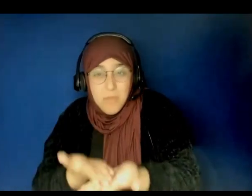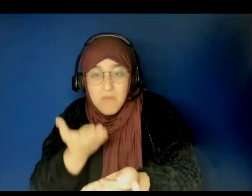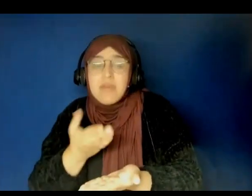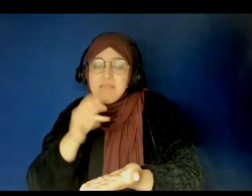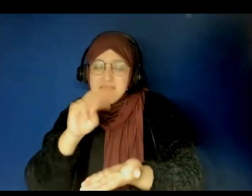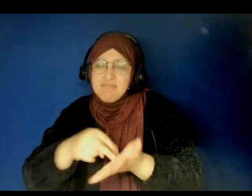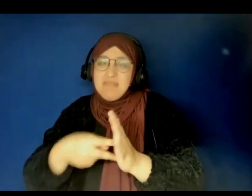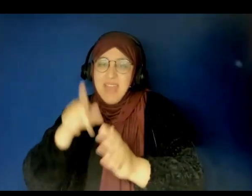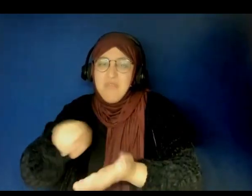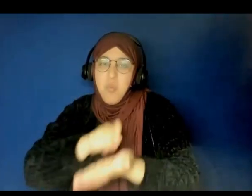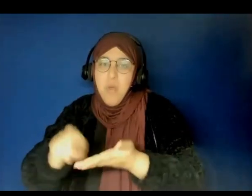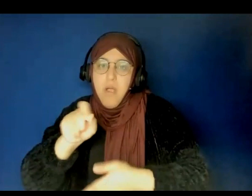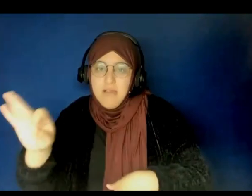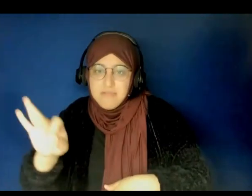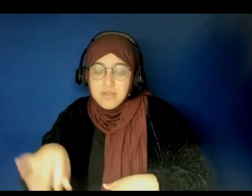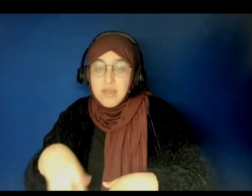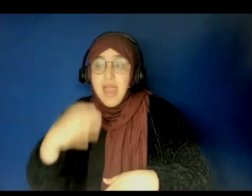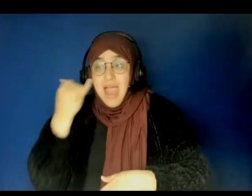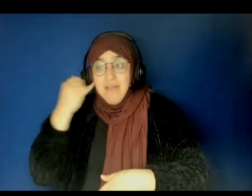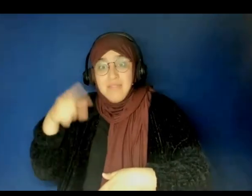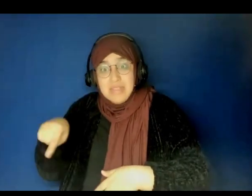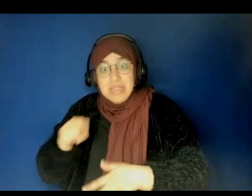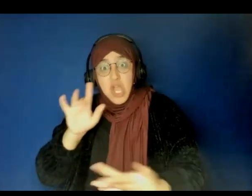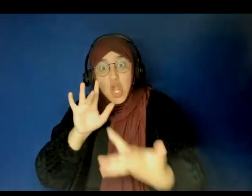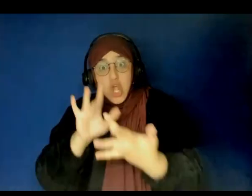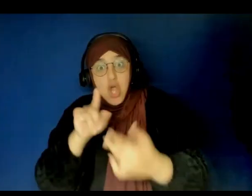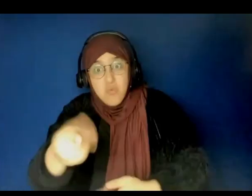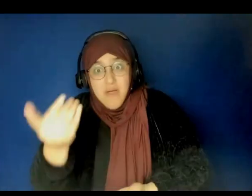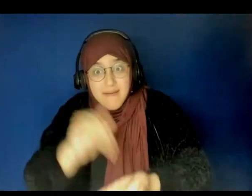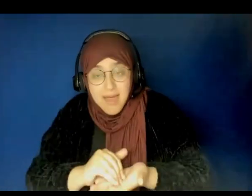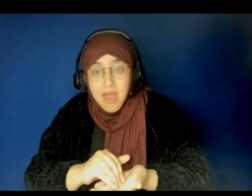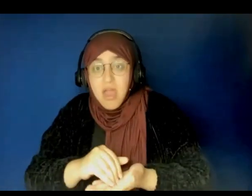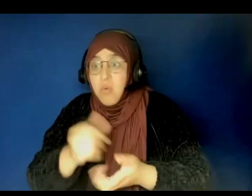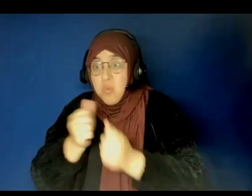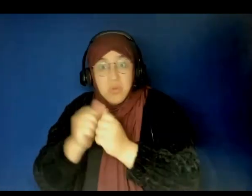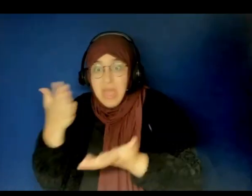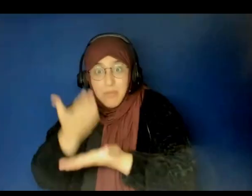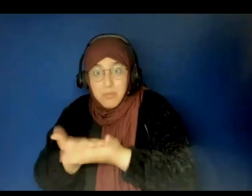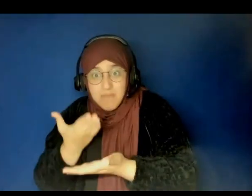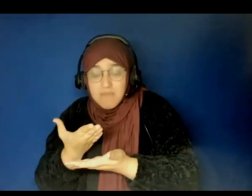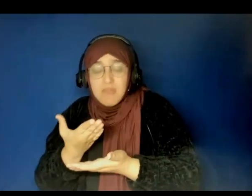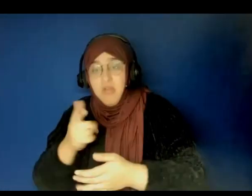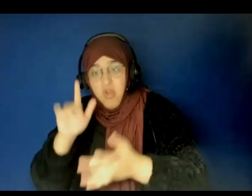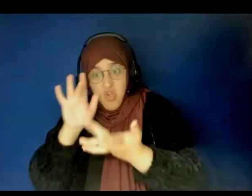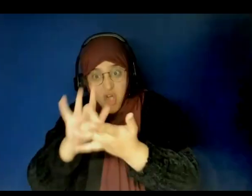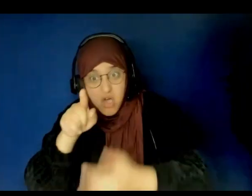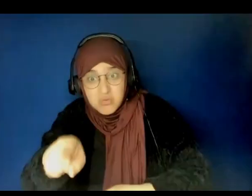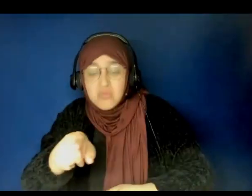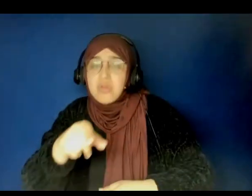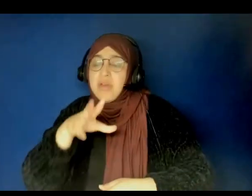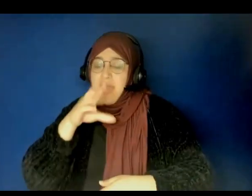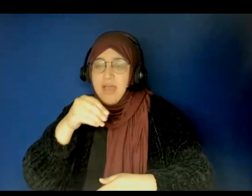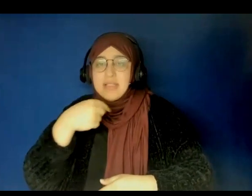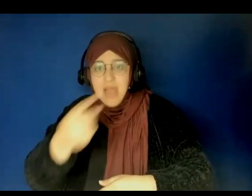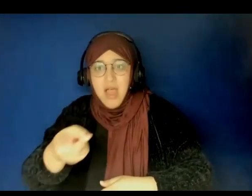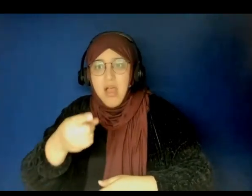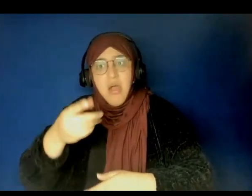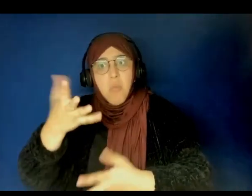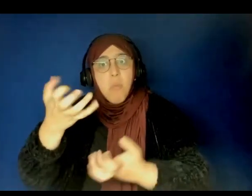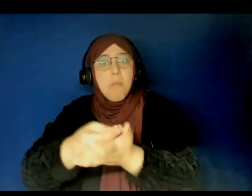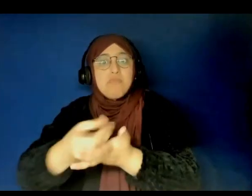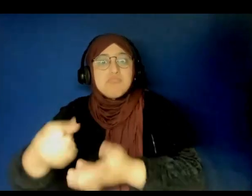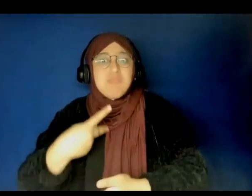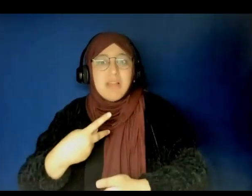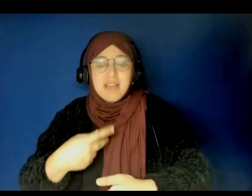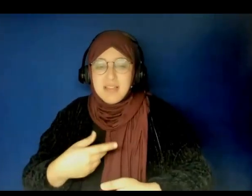again without proof, making a demand, or they contact you electronically by phone or email or text, you can sue them. There are